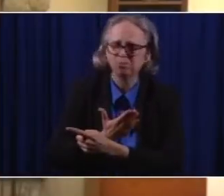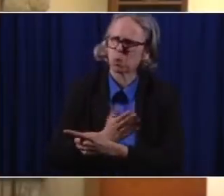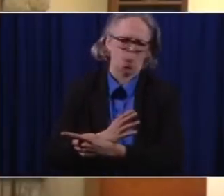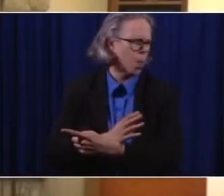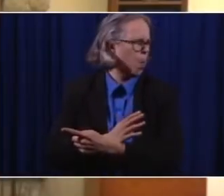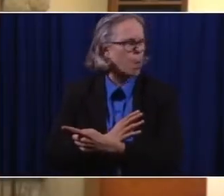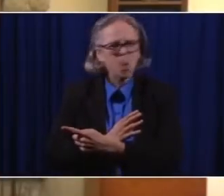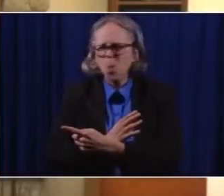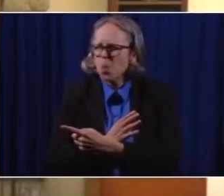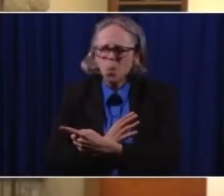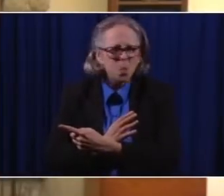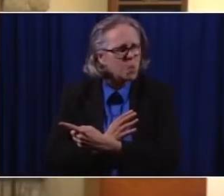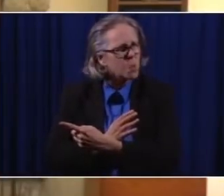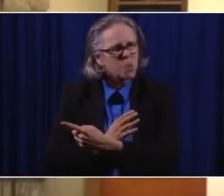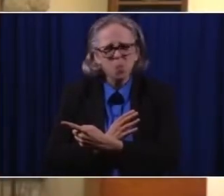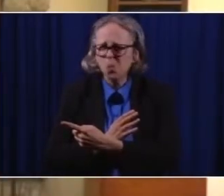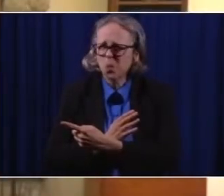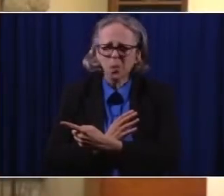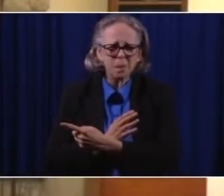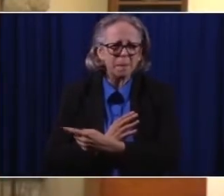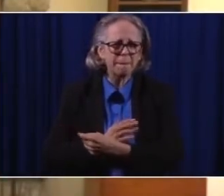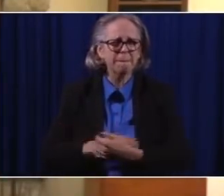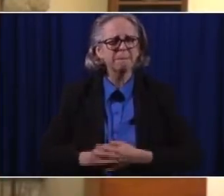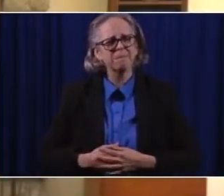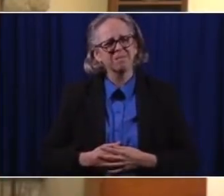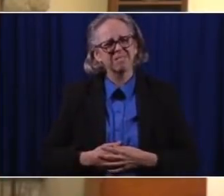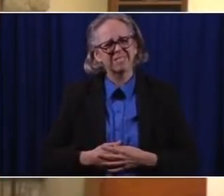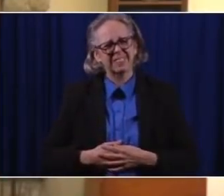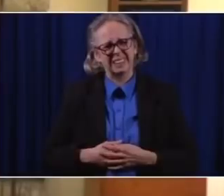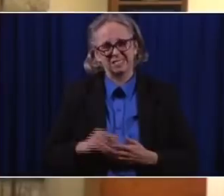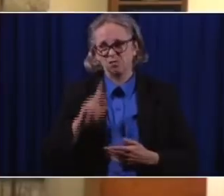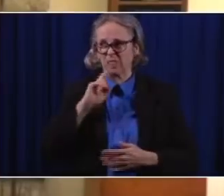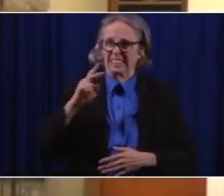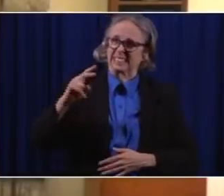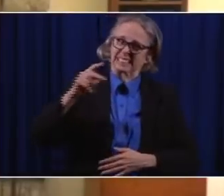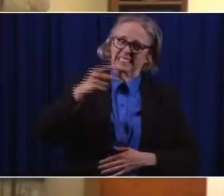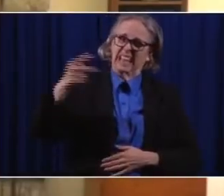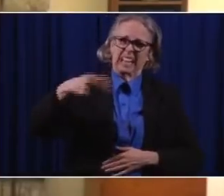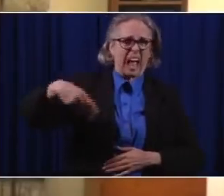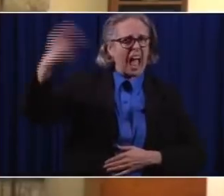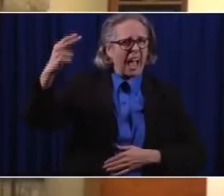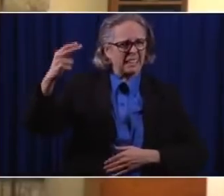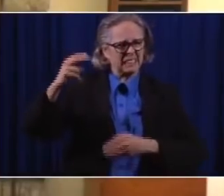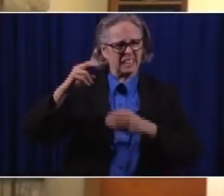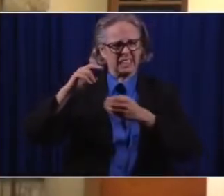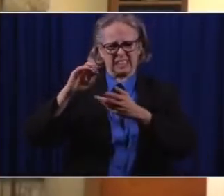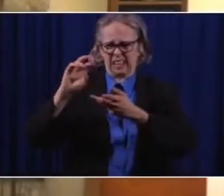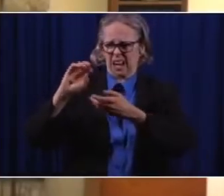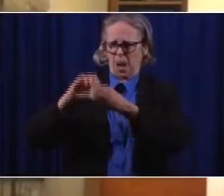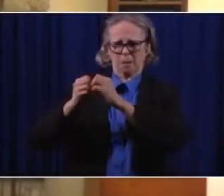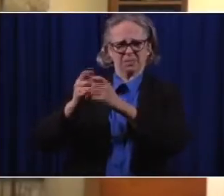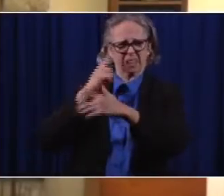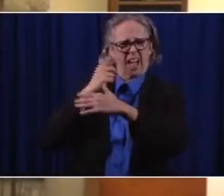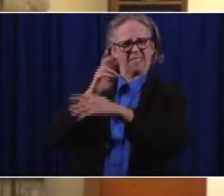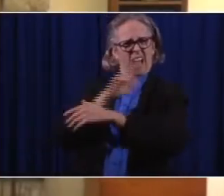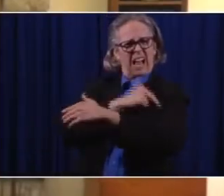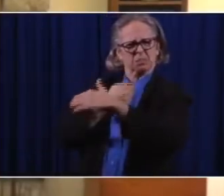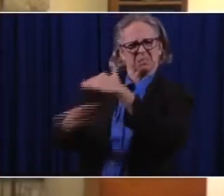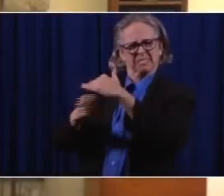Gave us our second highest day of hospital admissions, with 286 people getting admitted to the